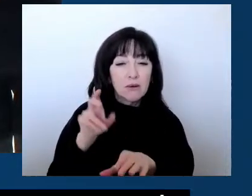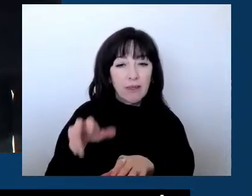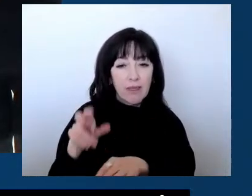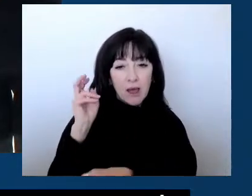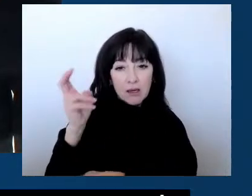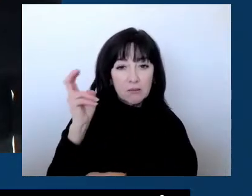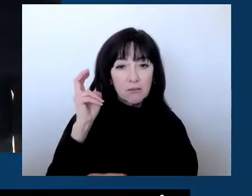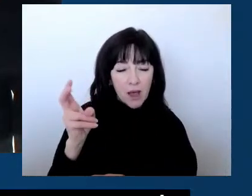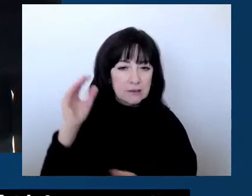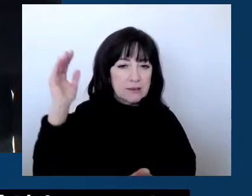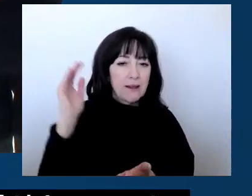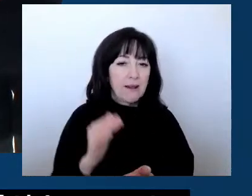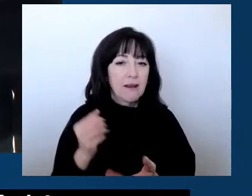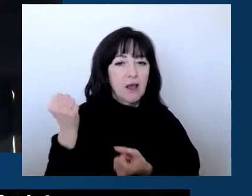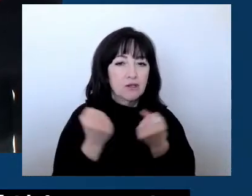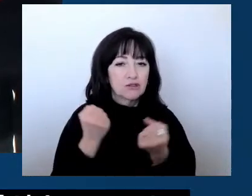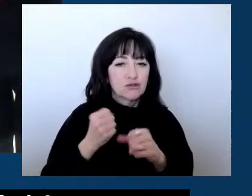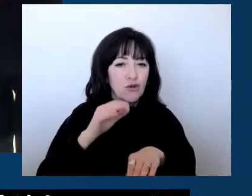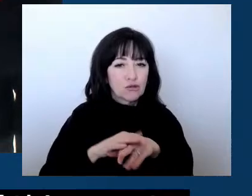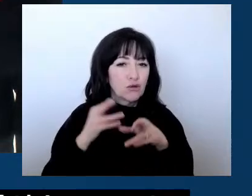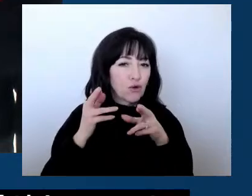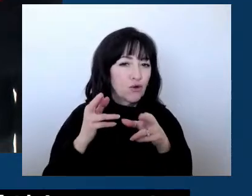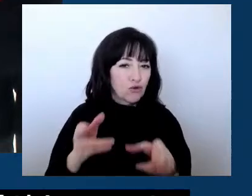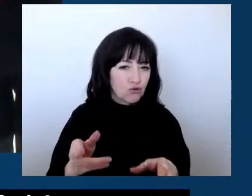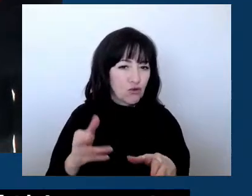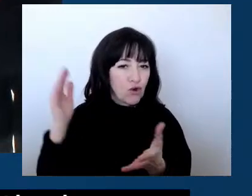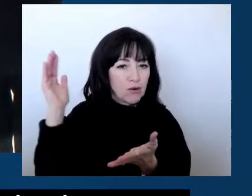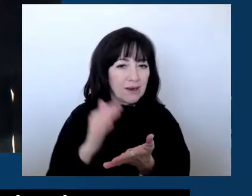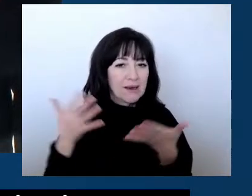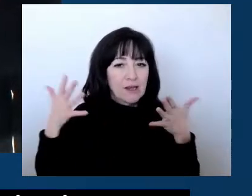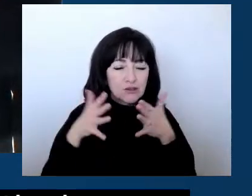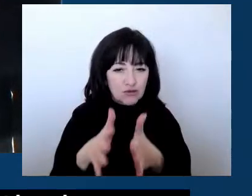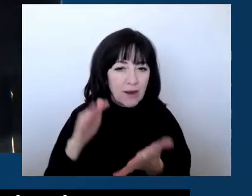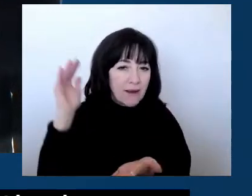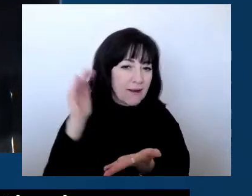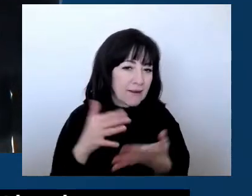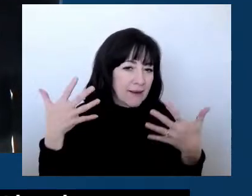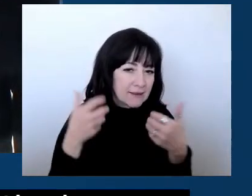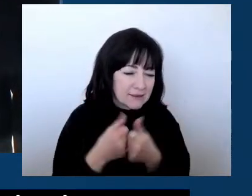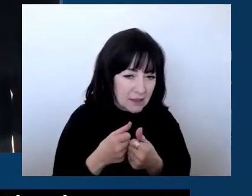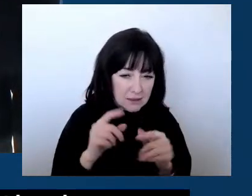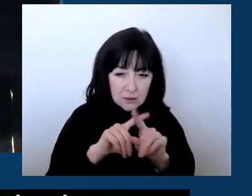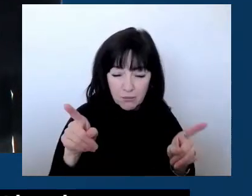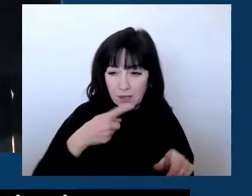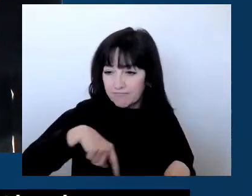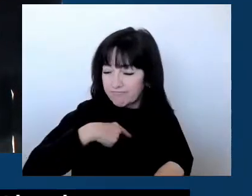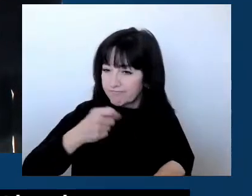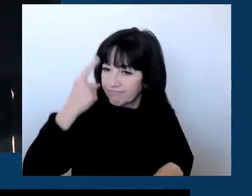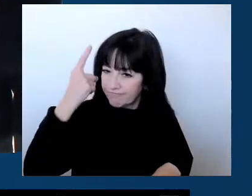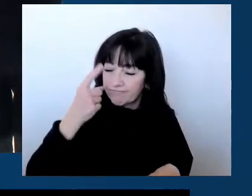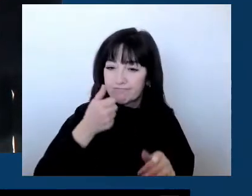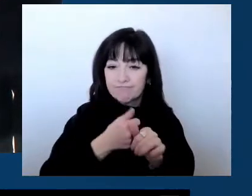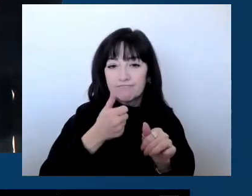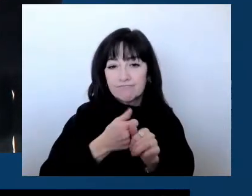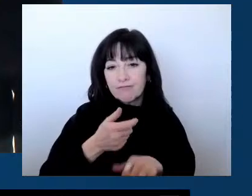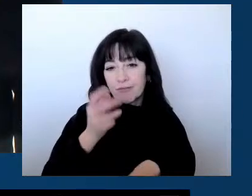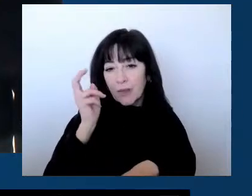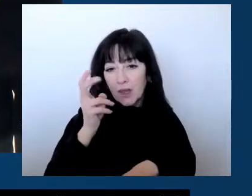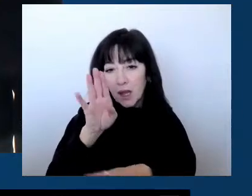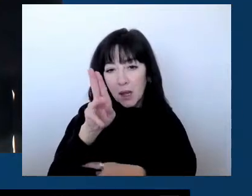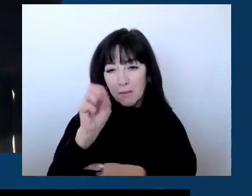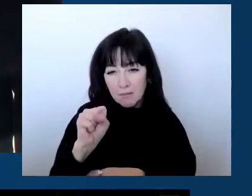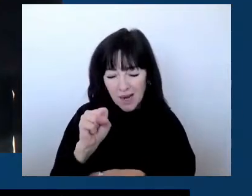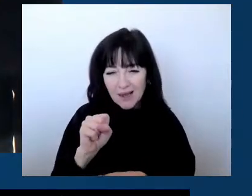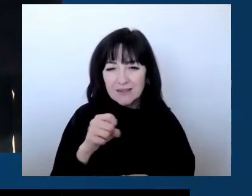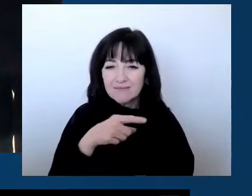also know that far too many buses, the majority in our country, in fact, are outdated, They have diesel engines. They contribute to